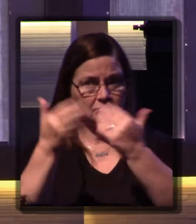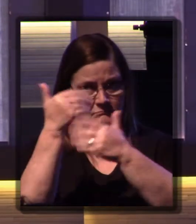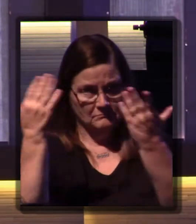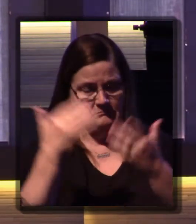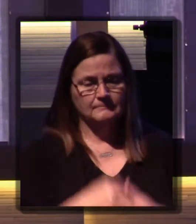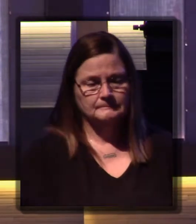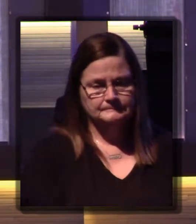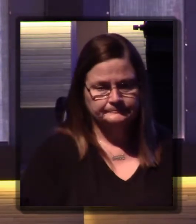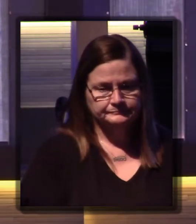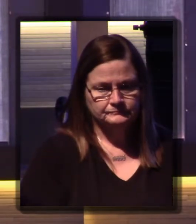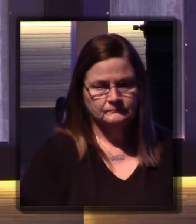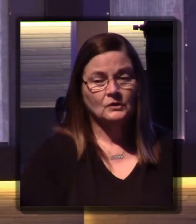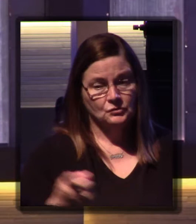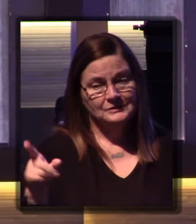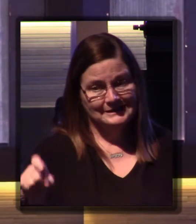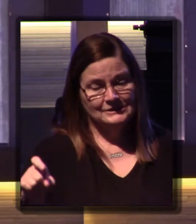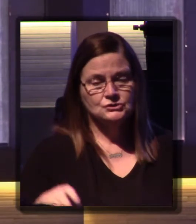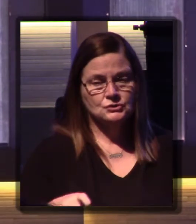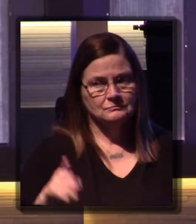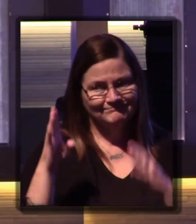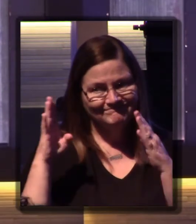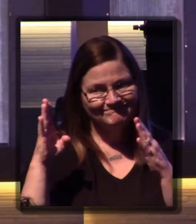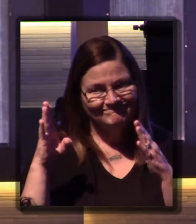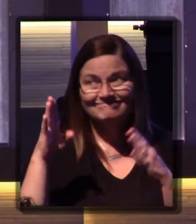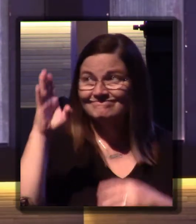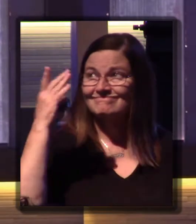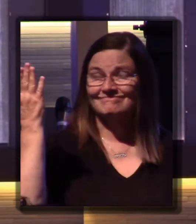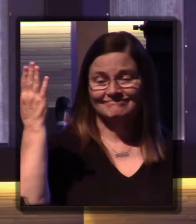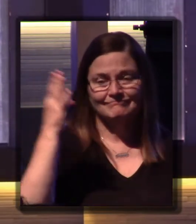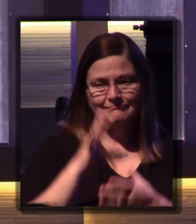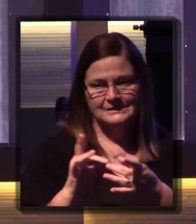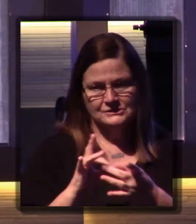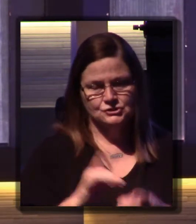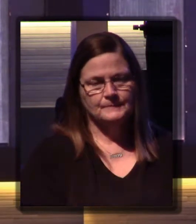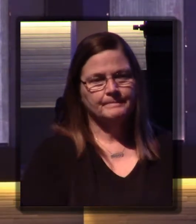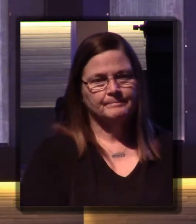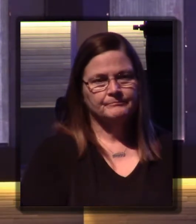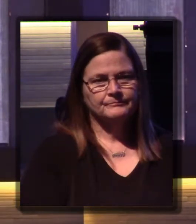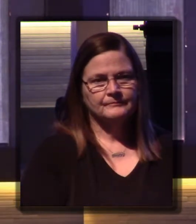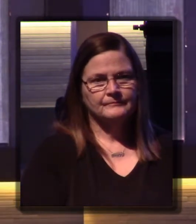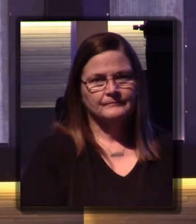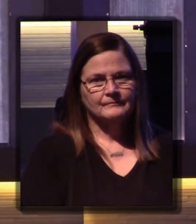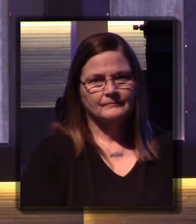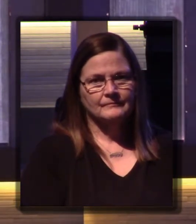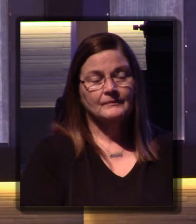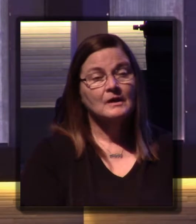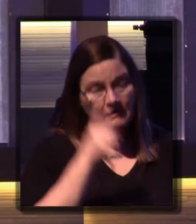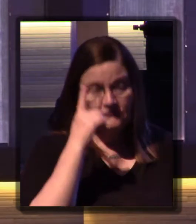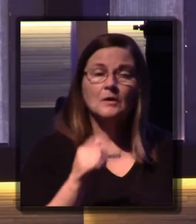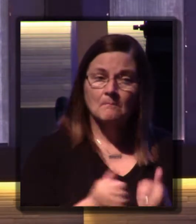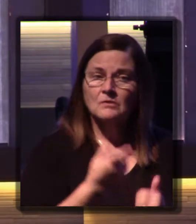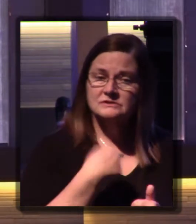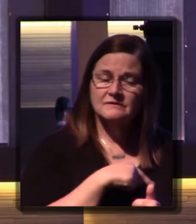come. And you need to listen to God's message. But